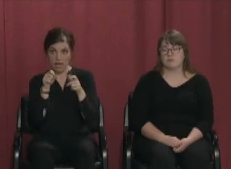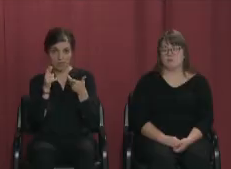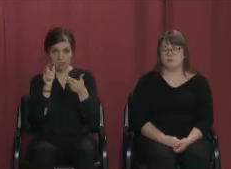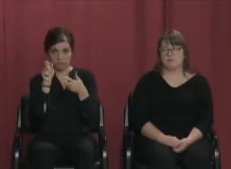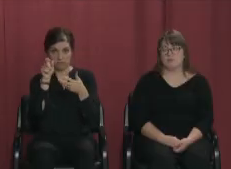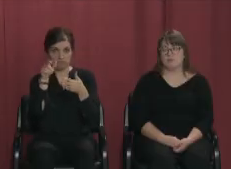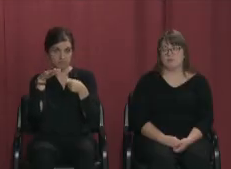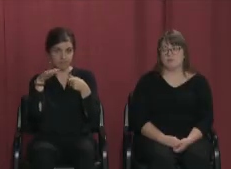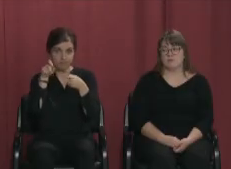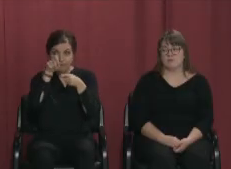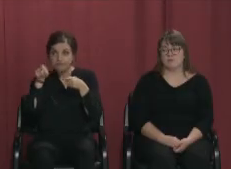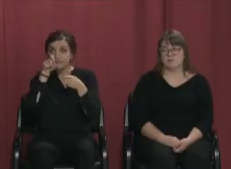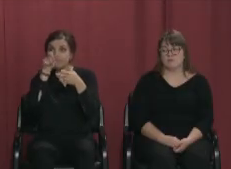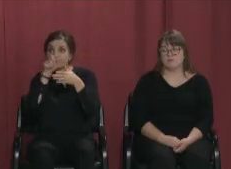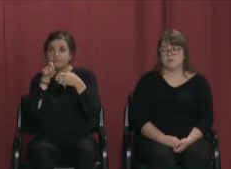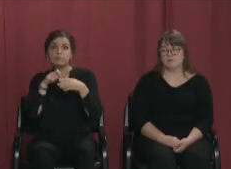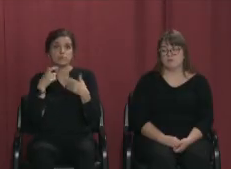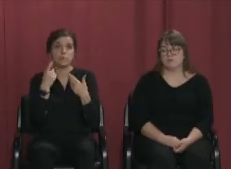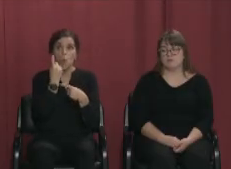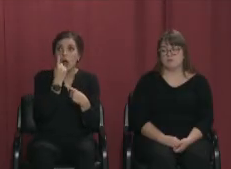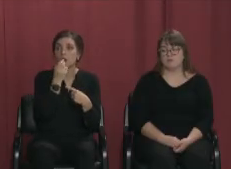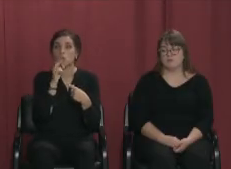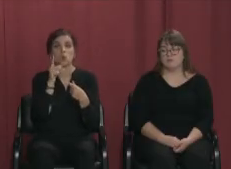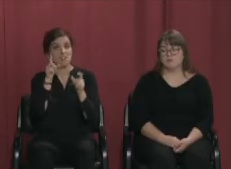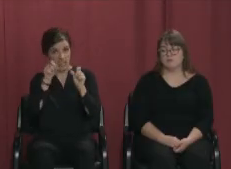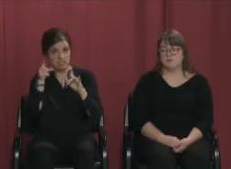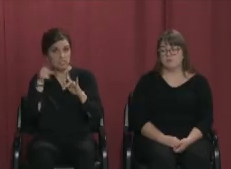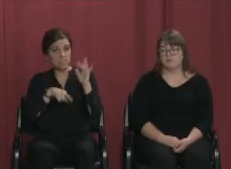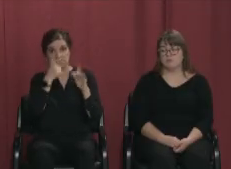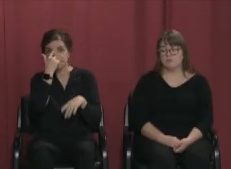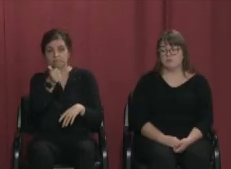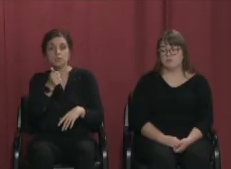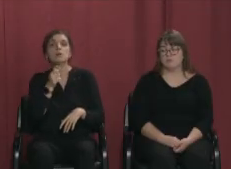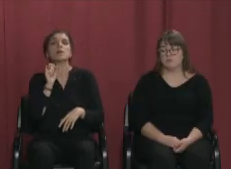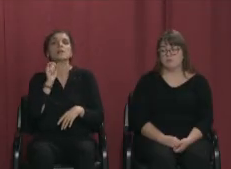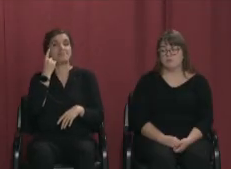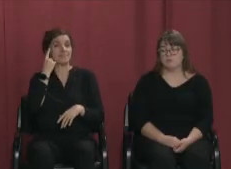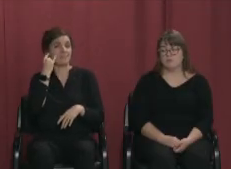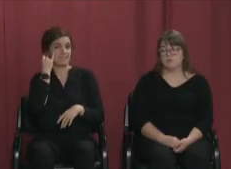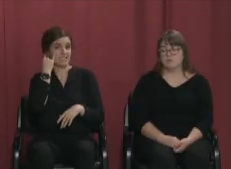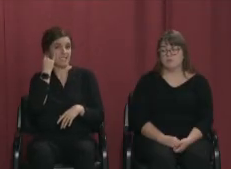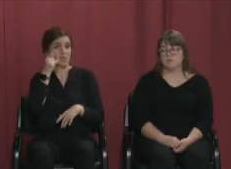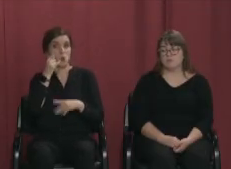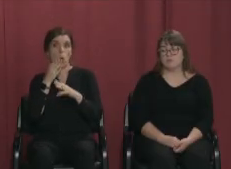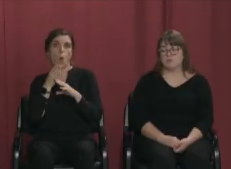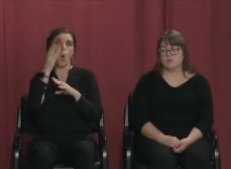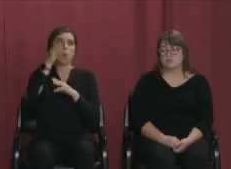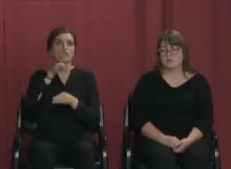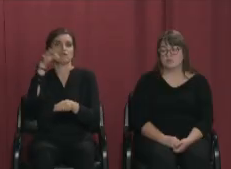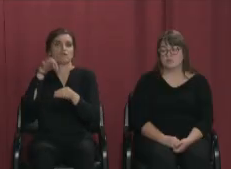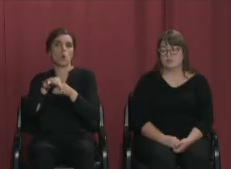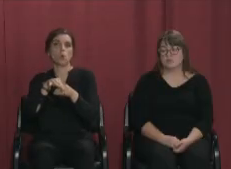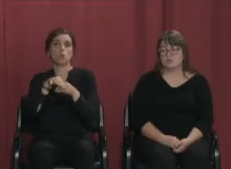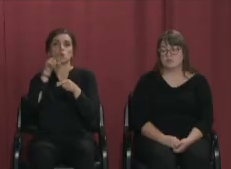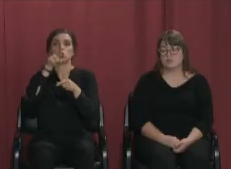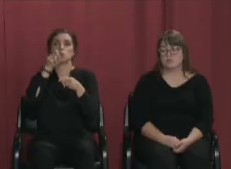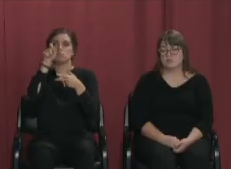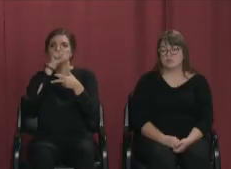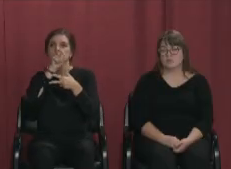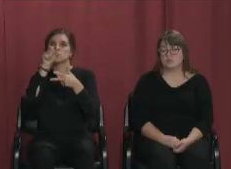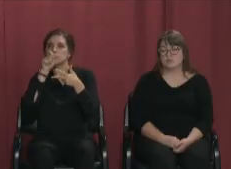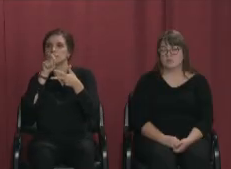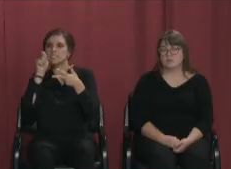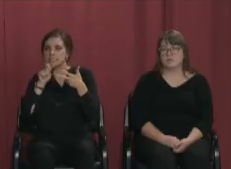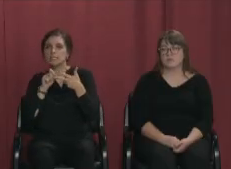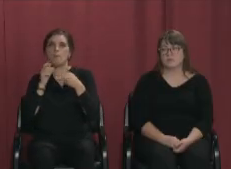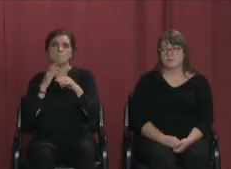it is where if you overvote, meaning fill in more bubbles than what's requested, then that particular race will not be